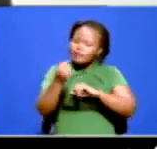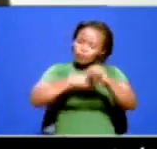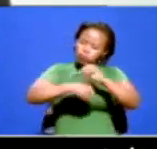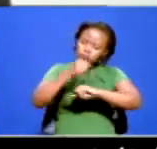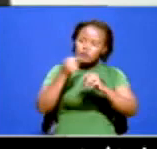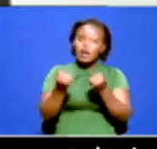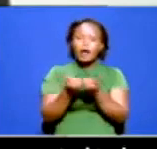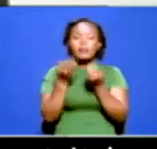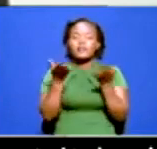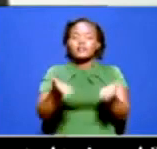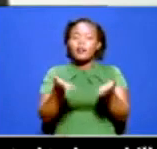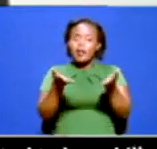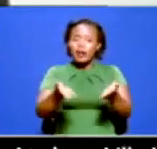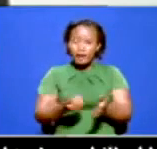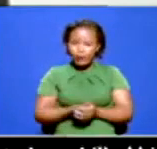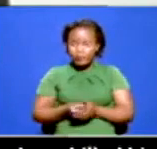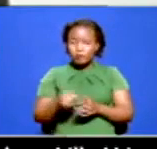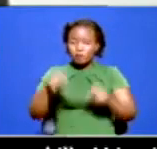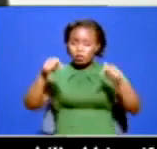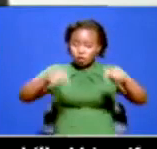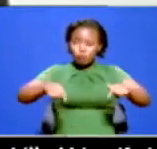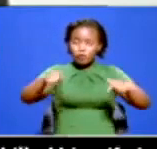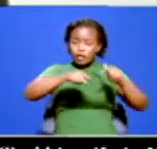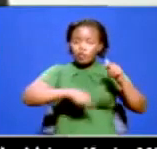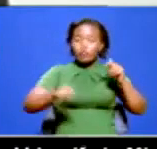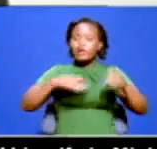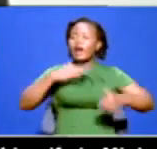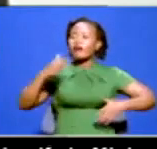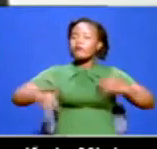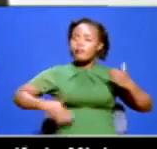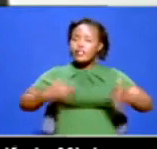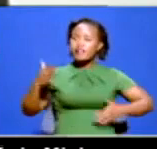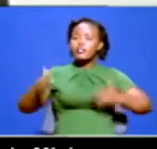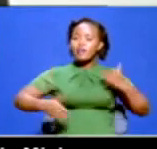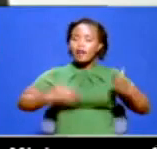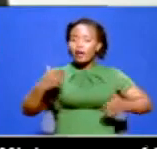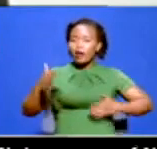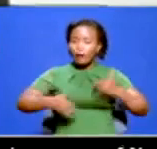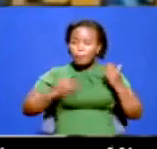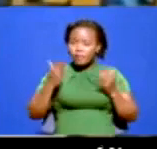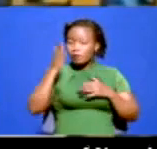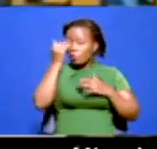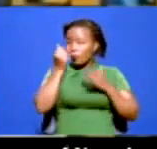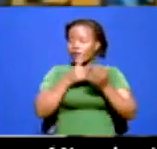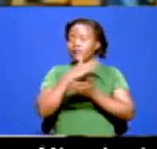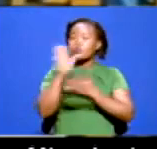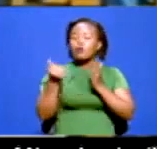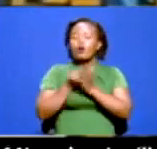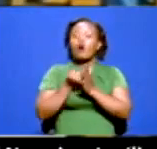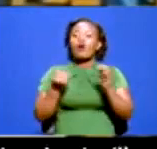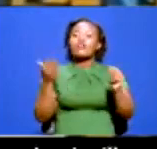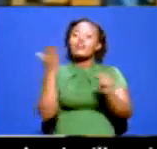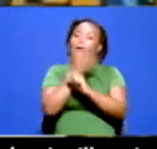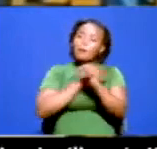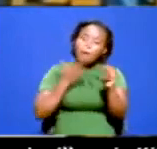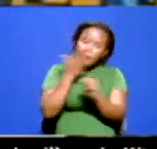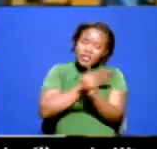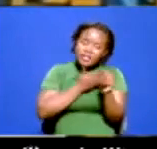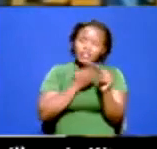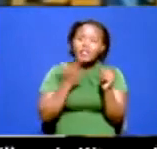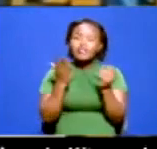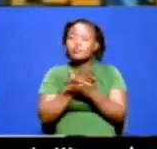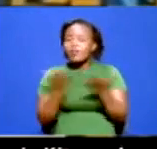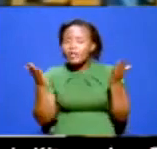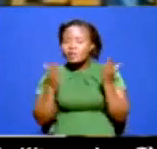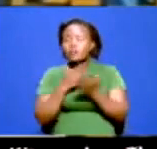Today, we are very happy as a security sector because all the meat and meat products that we are taking is coming from